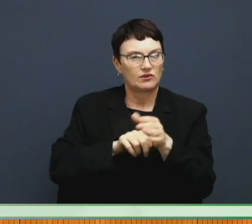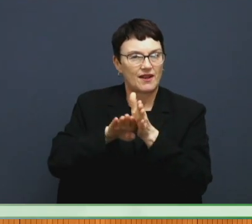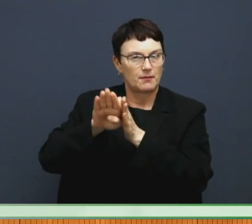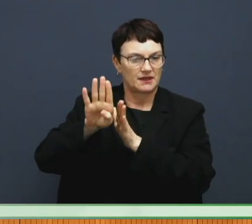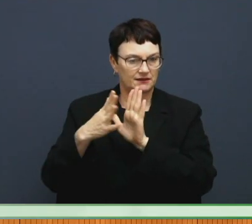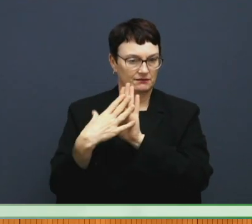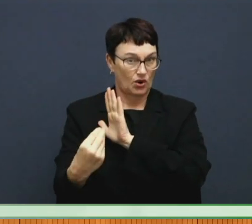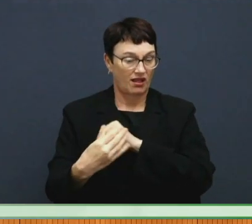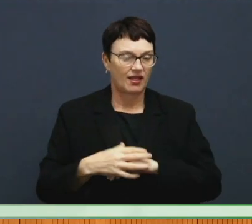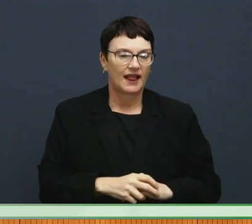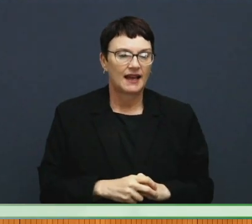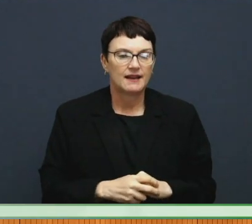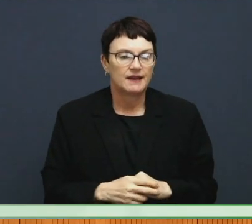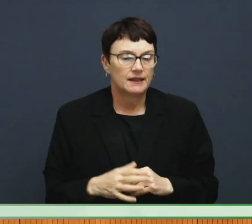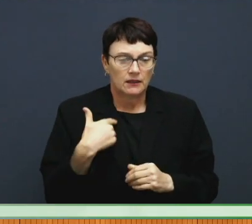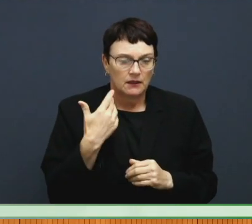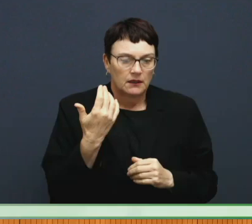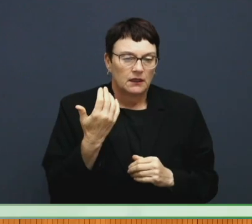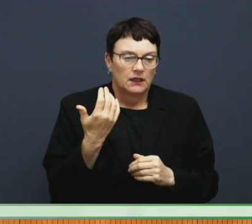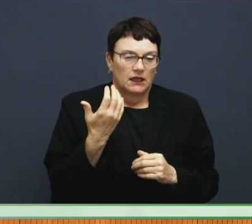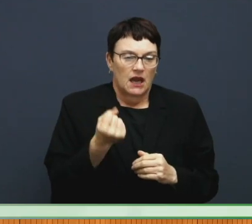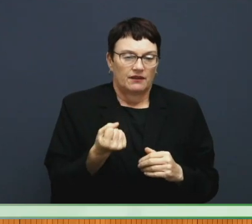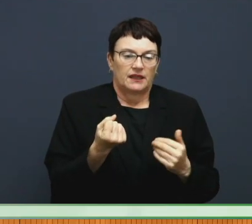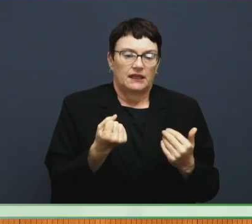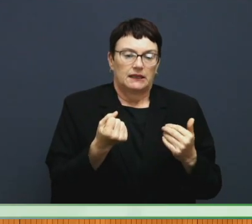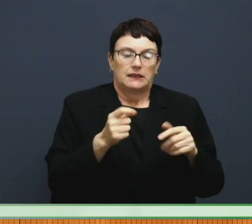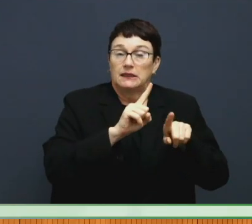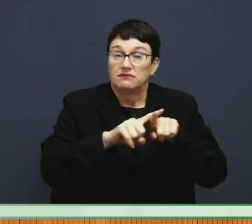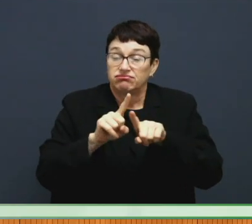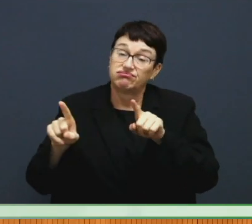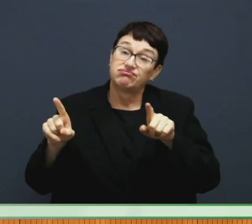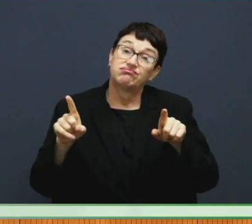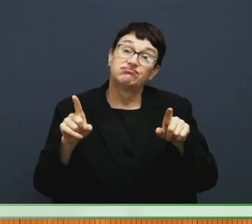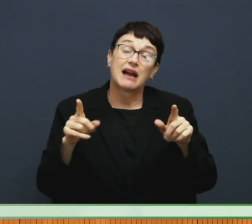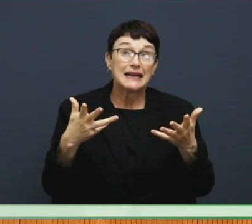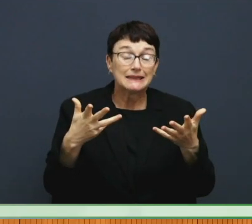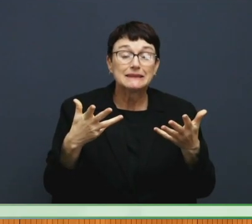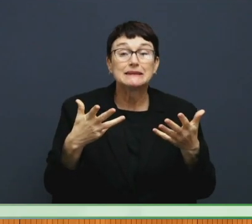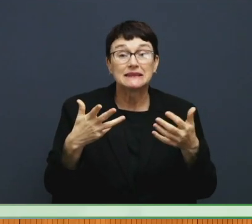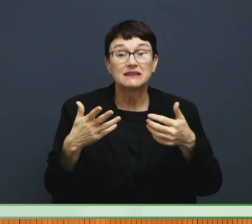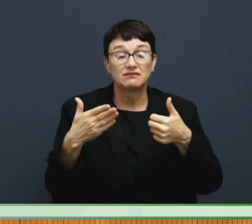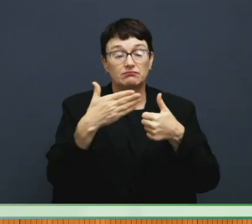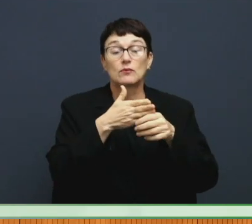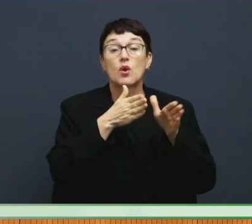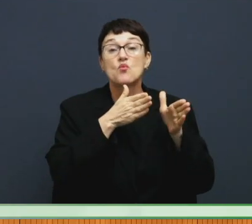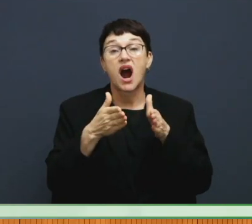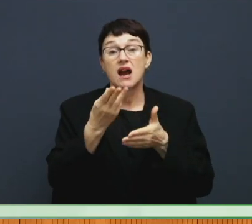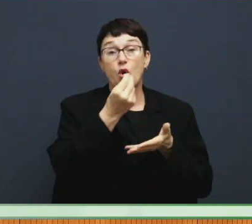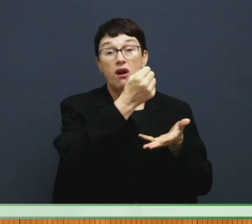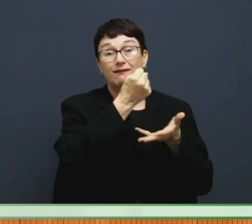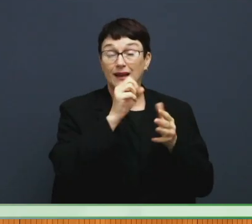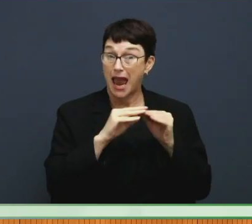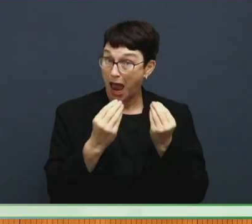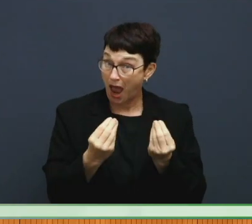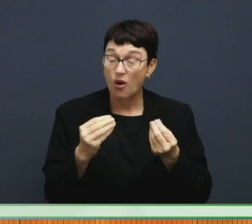Sources of funds and challenges. Sources of funds. The government attached great importance to the education of